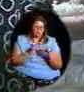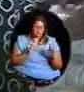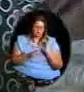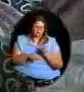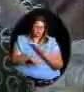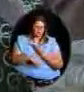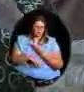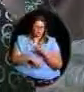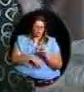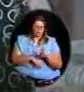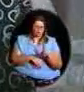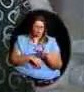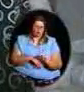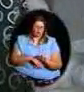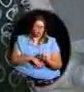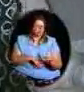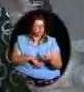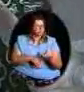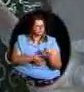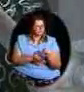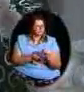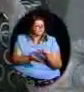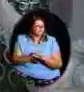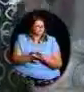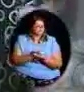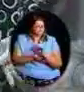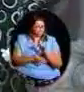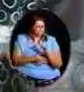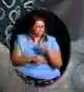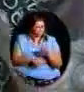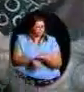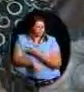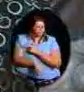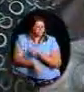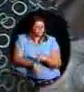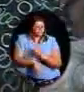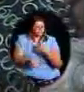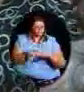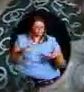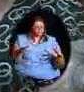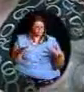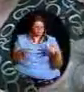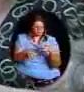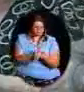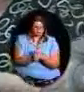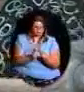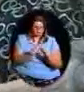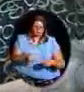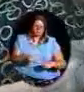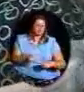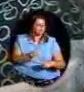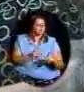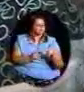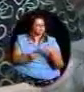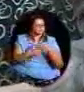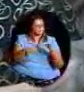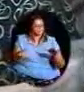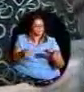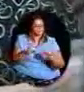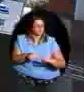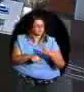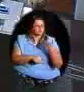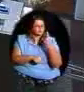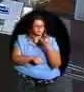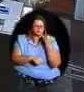20 pages long, so we want our consumers to be able to get on the webpage and see what's important right up front to them. Great. So if you could just keep us apprised as to